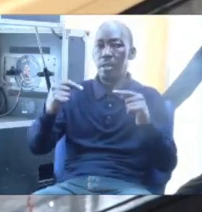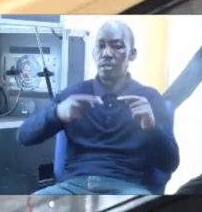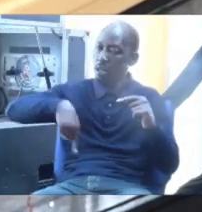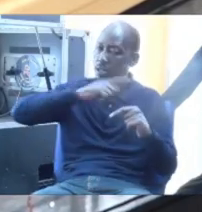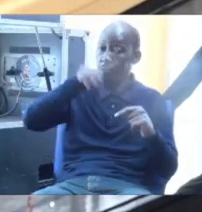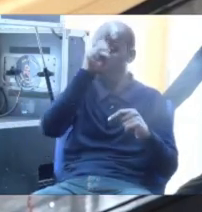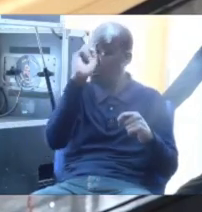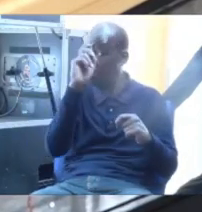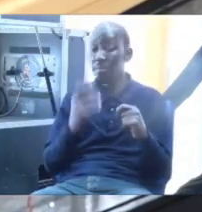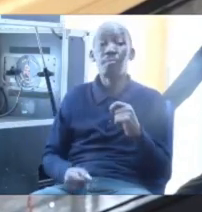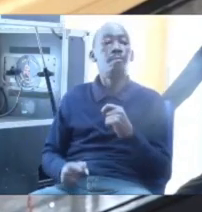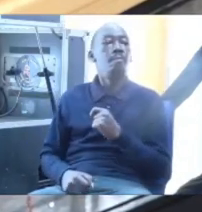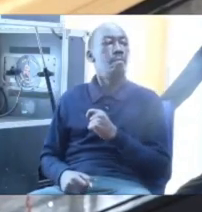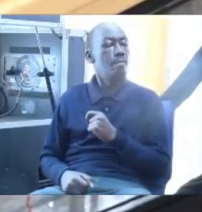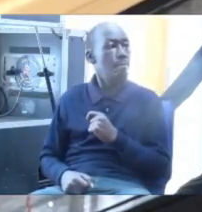us?